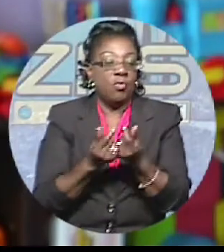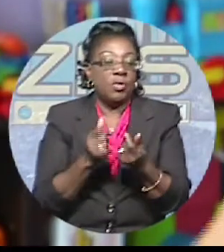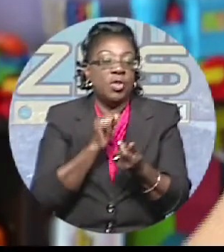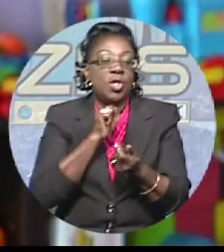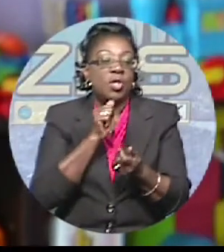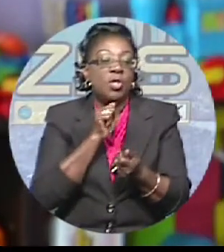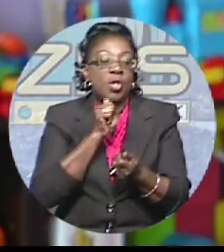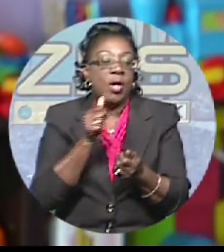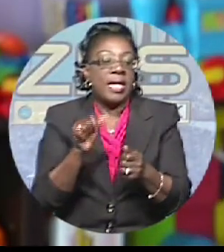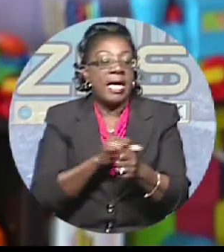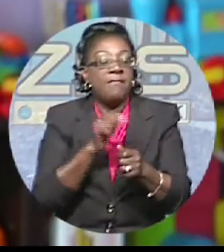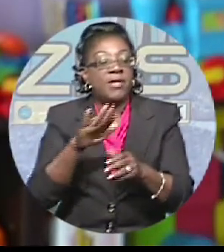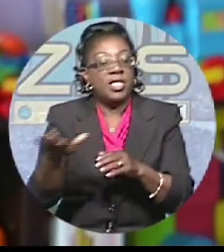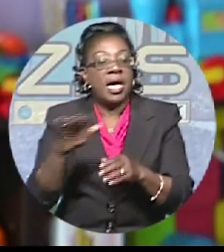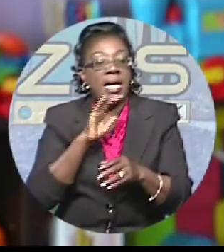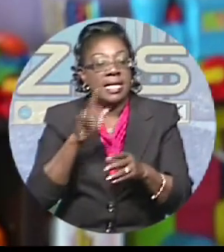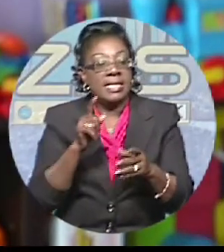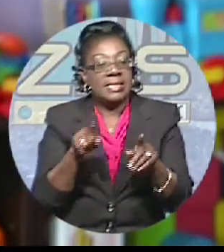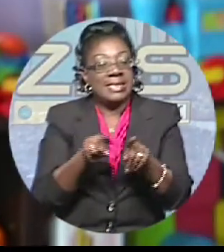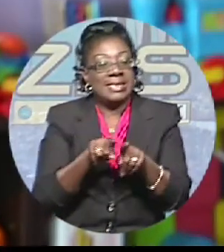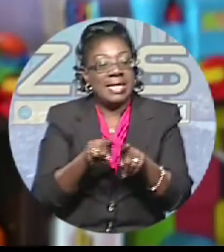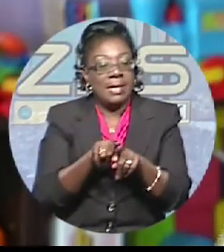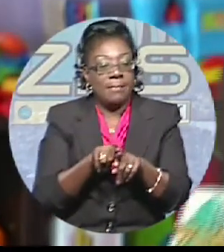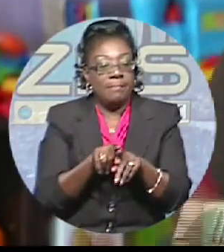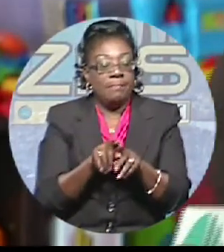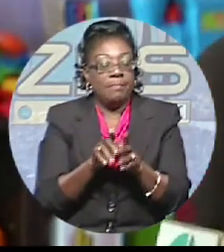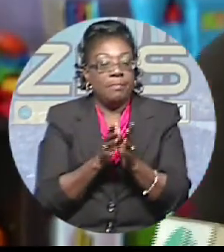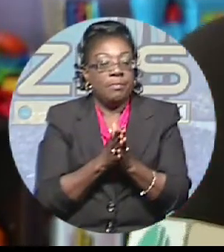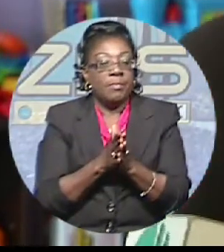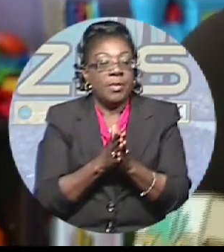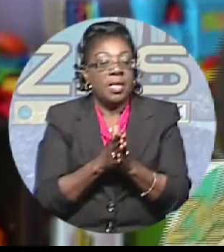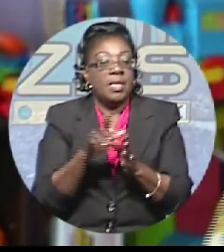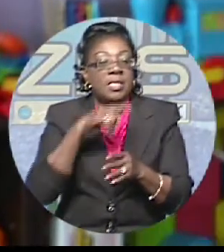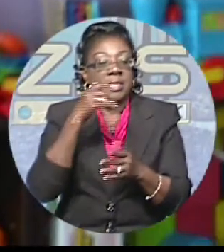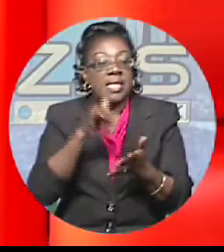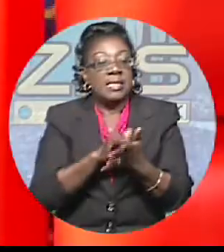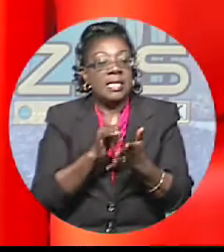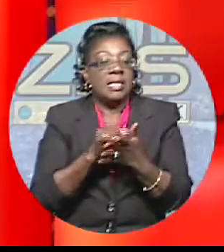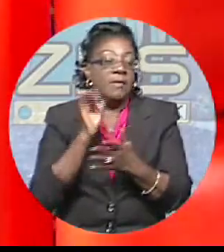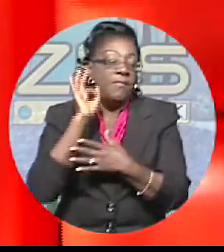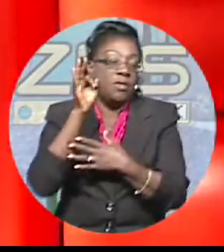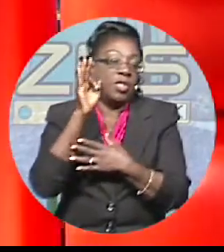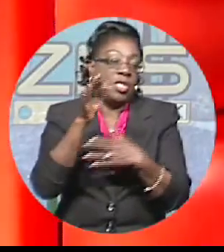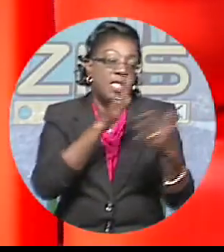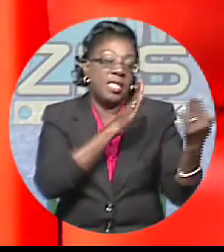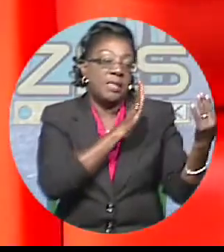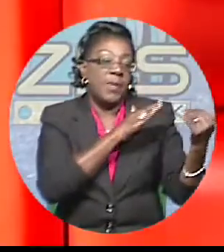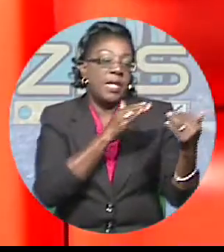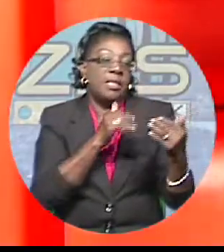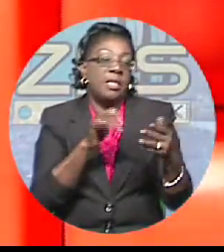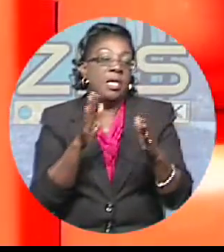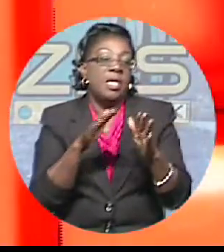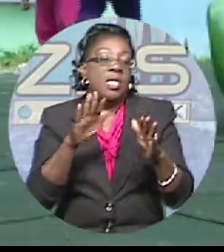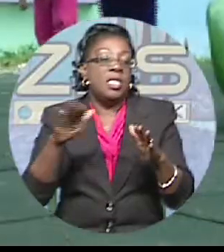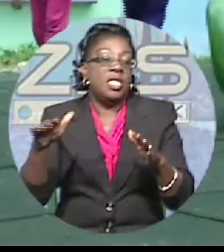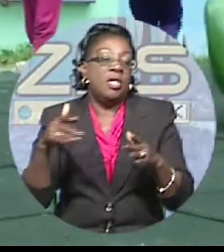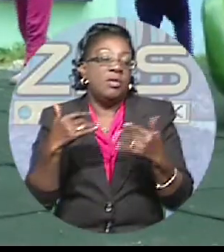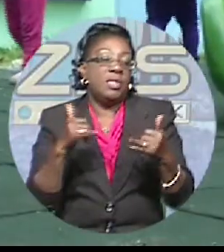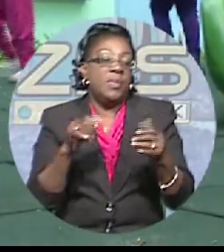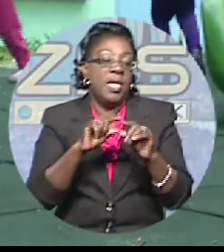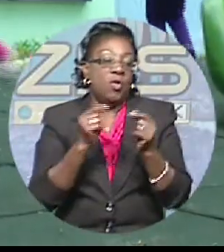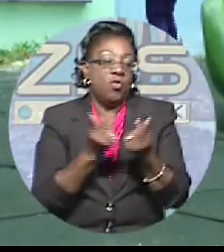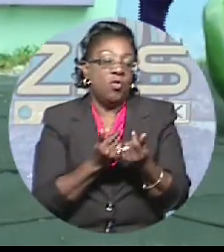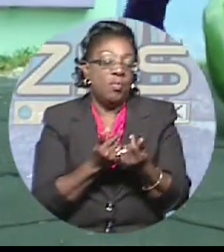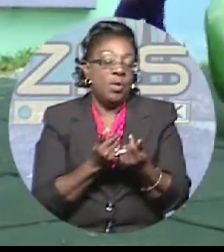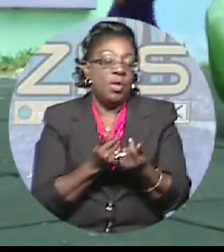are much further ahead, and so we meet them where they are. Knowles says in the future she expects the children's playgroup to expand from a learning institution